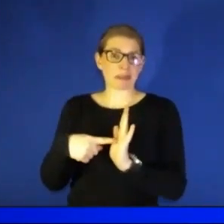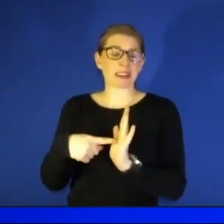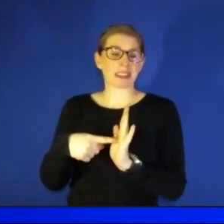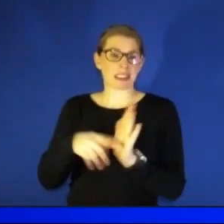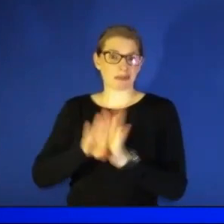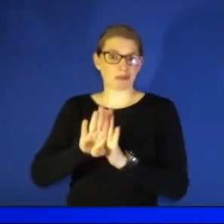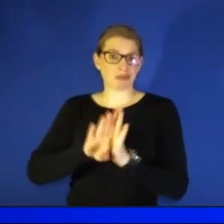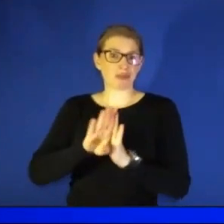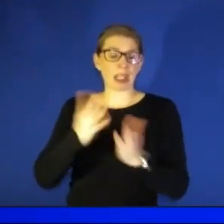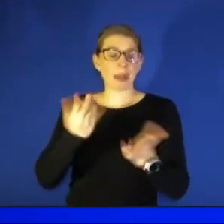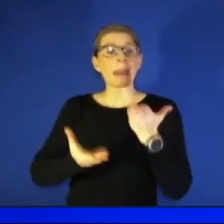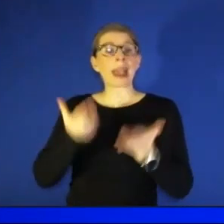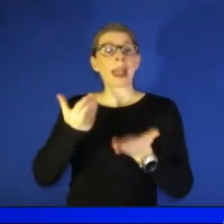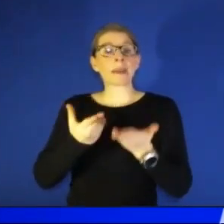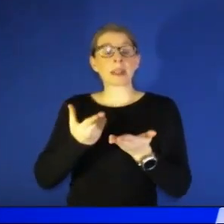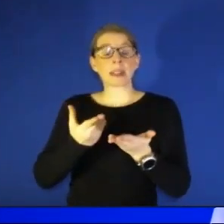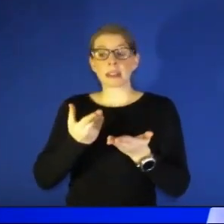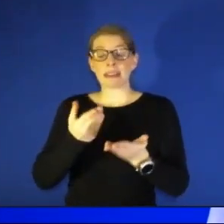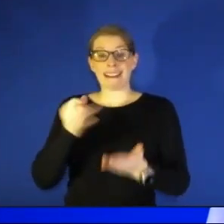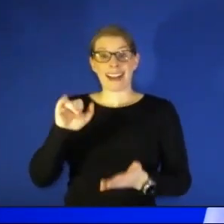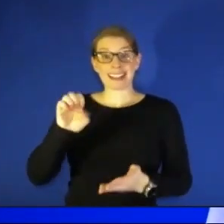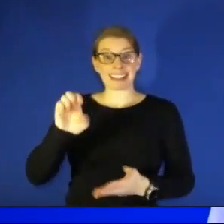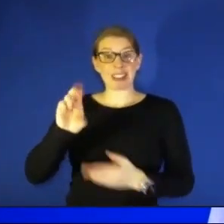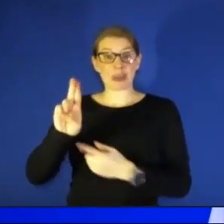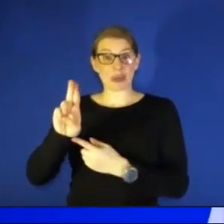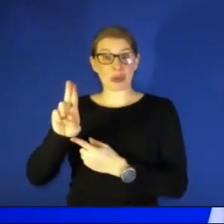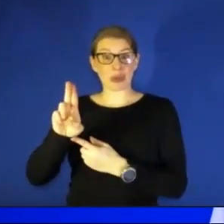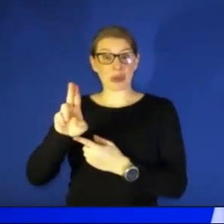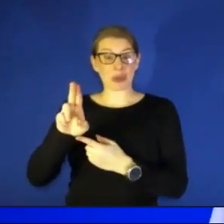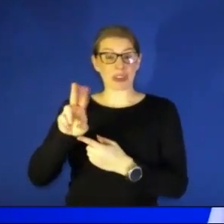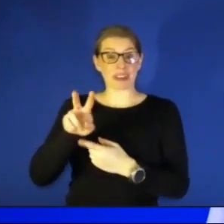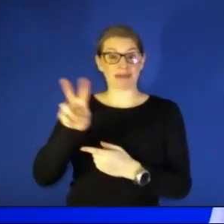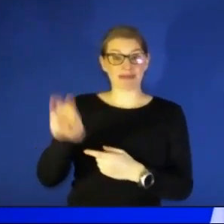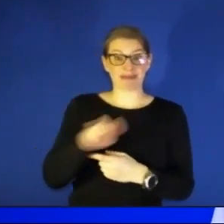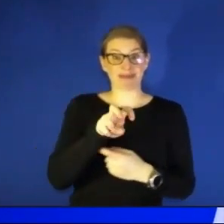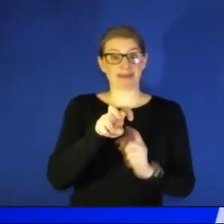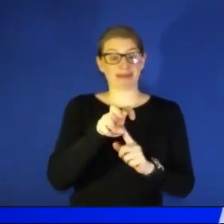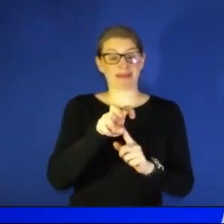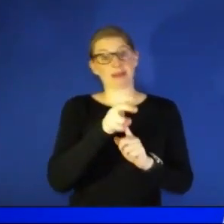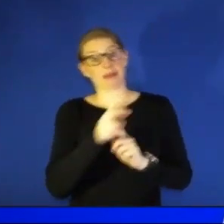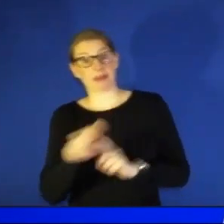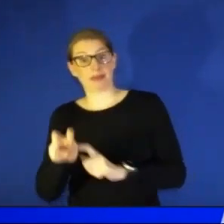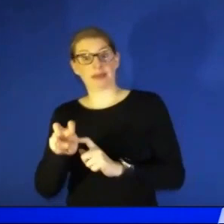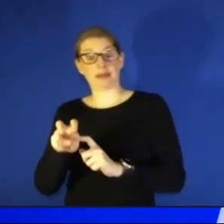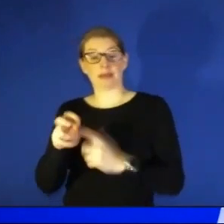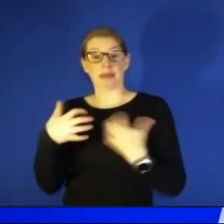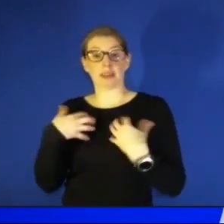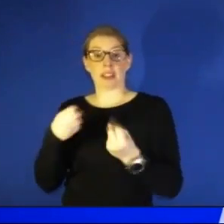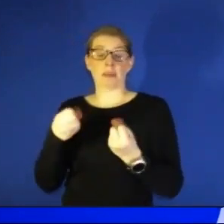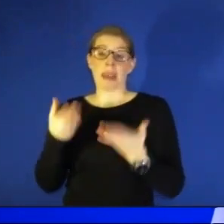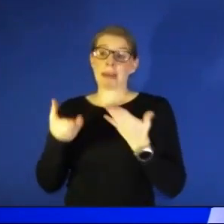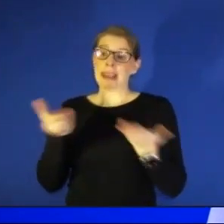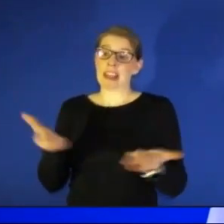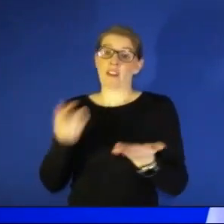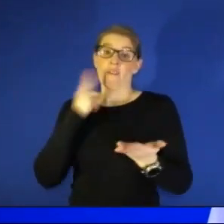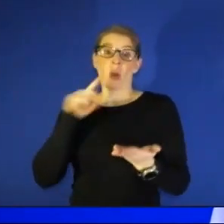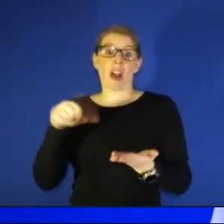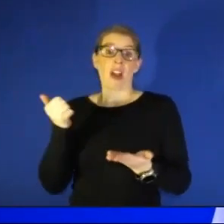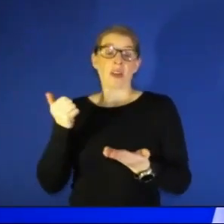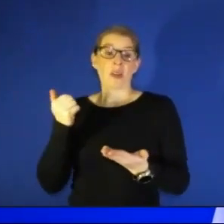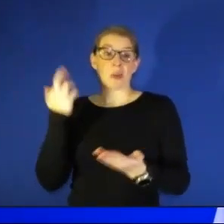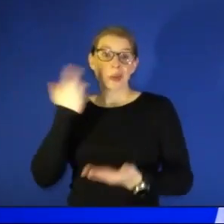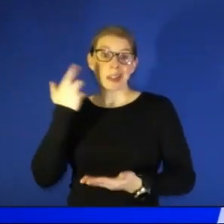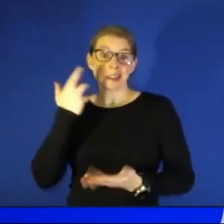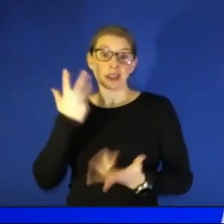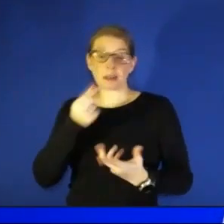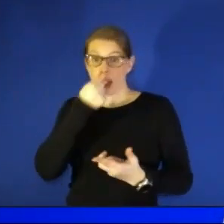they were in the ICU at one point. Maybe they're here for other reasons. Still, like needing oxygen placement,